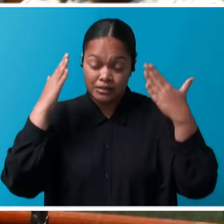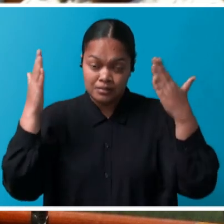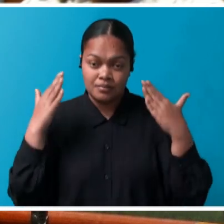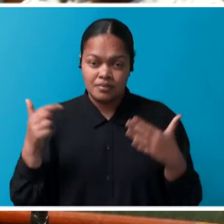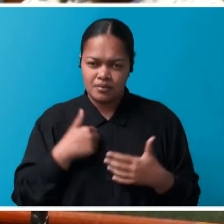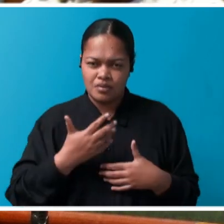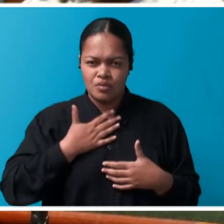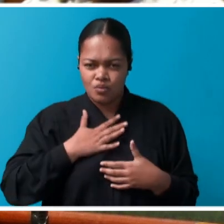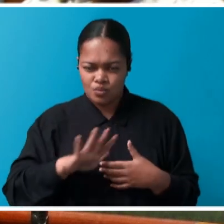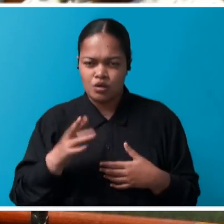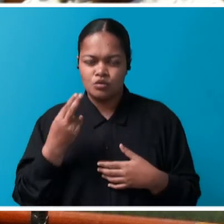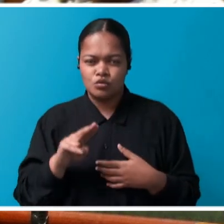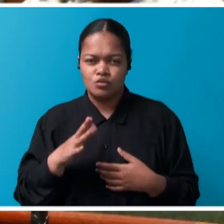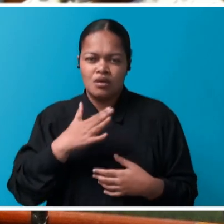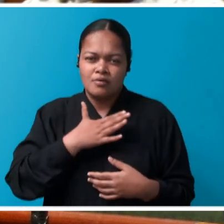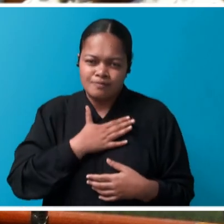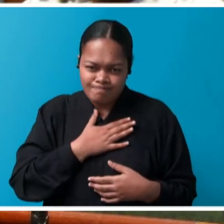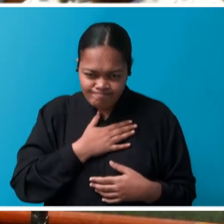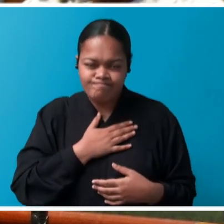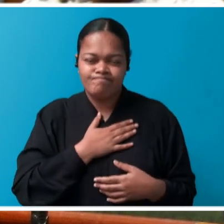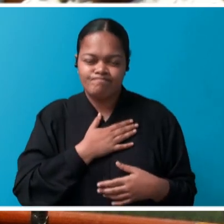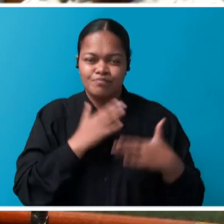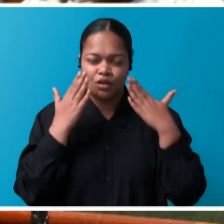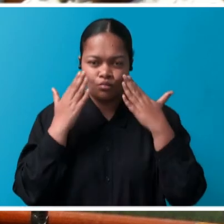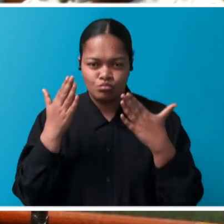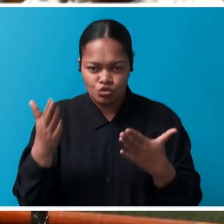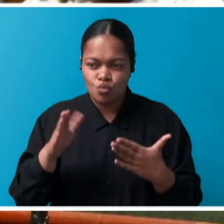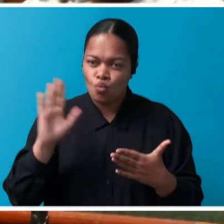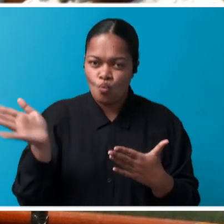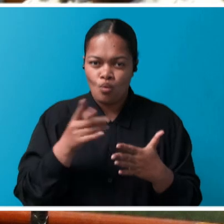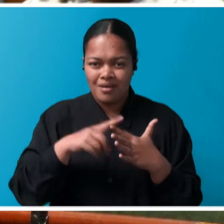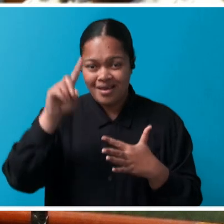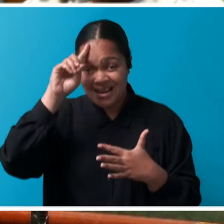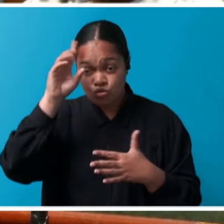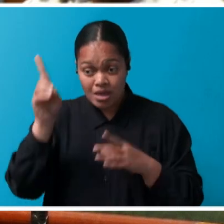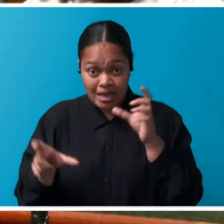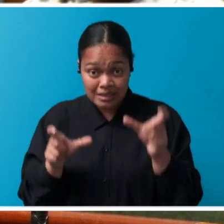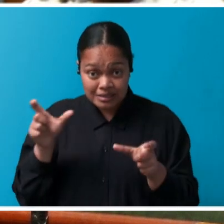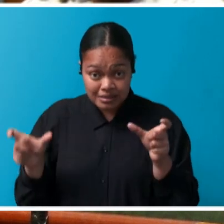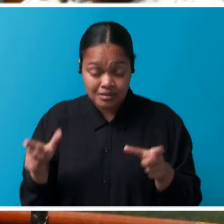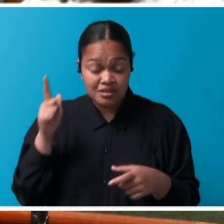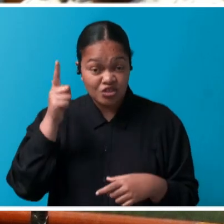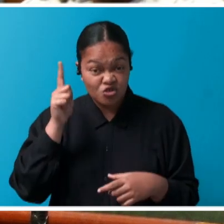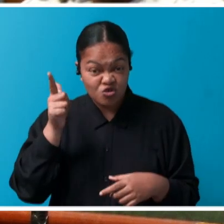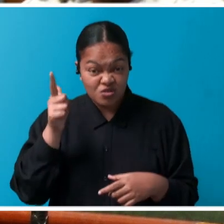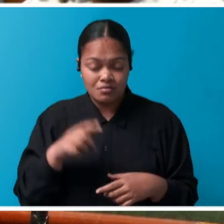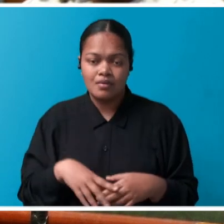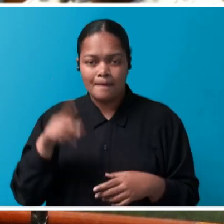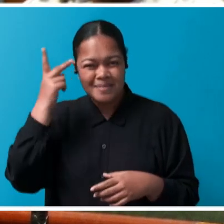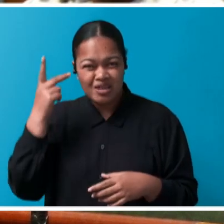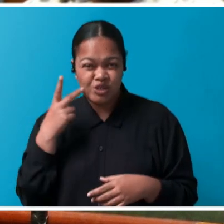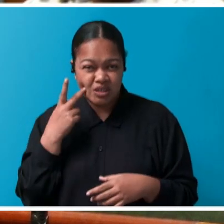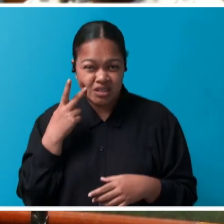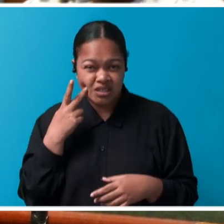would like to express my heartfelt appreciation to all educators, parents, students,